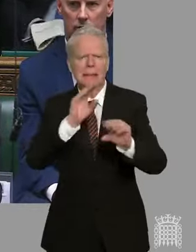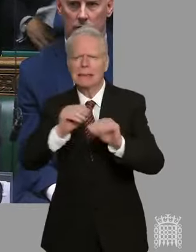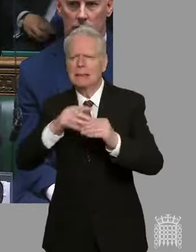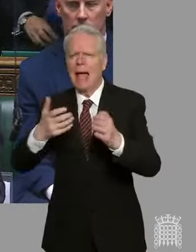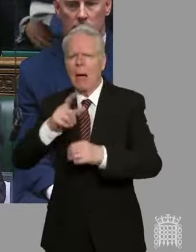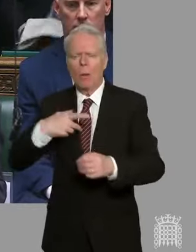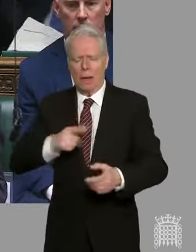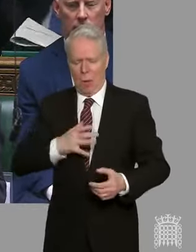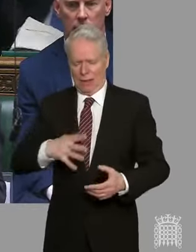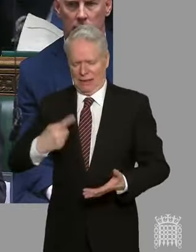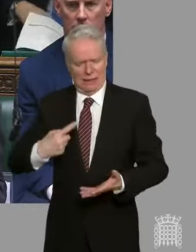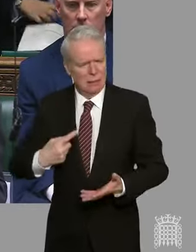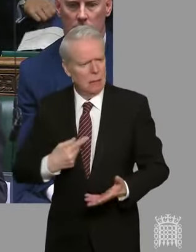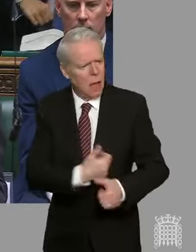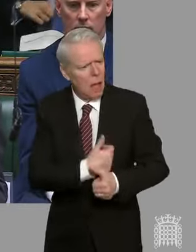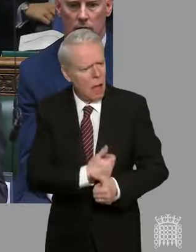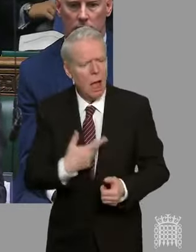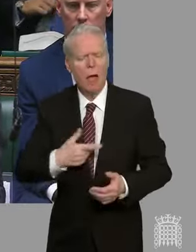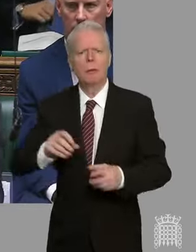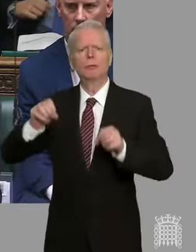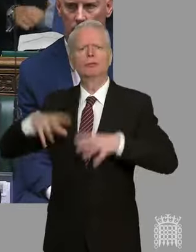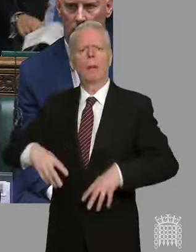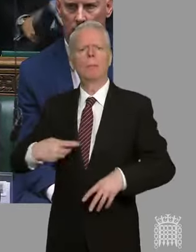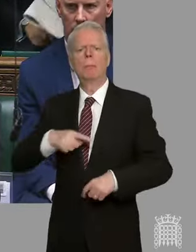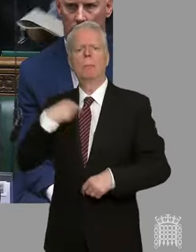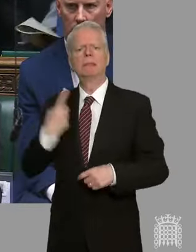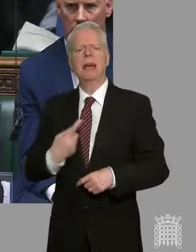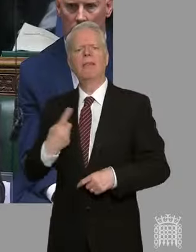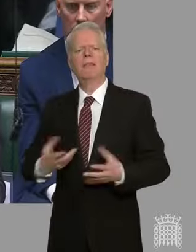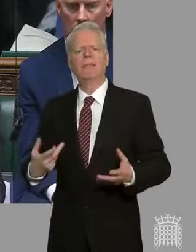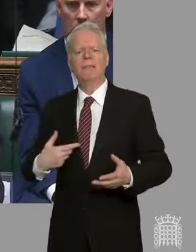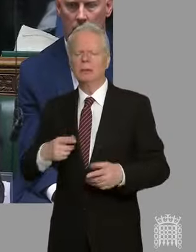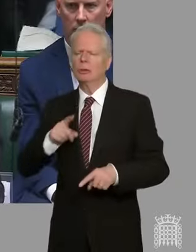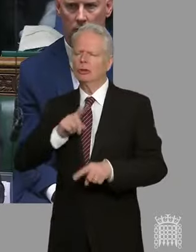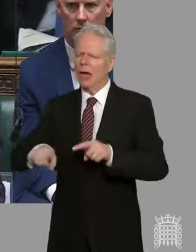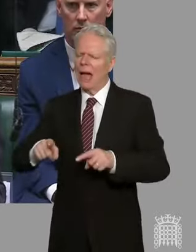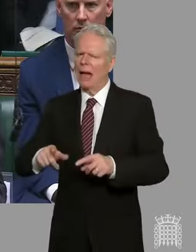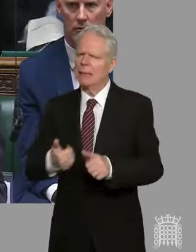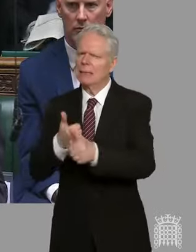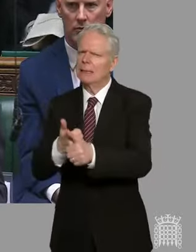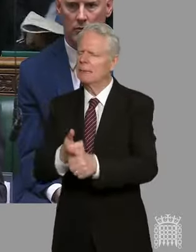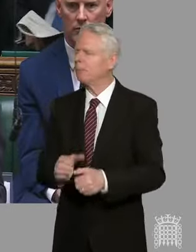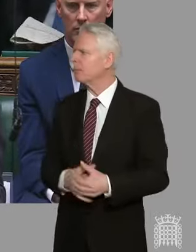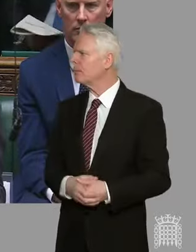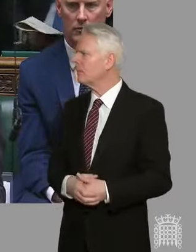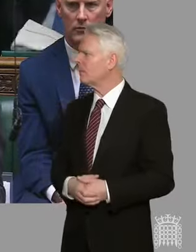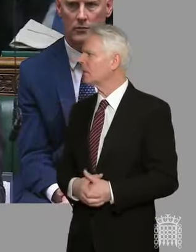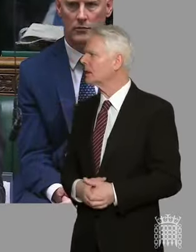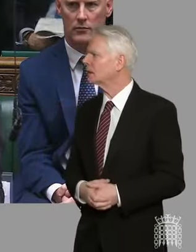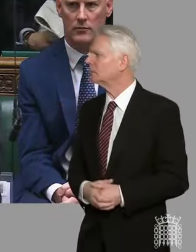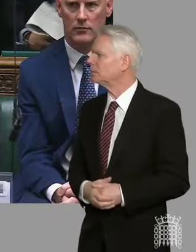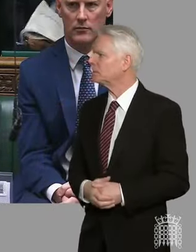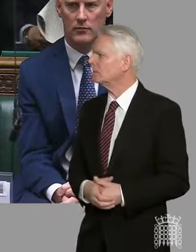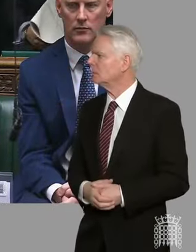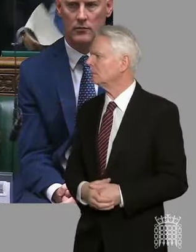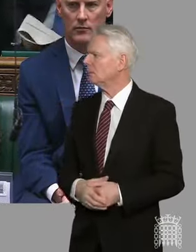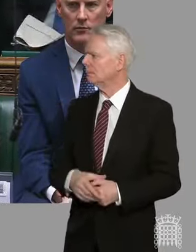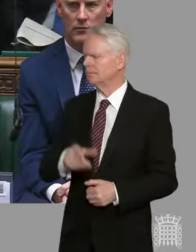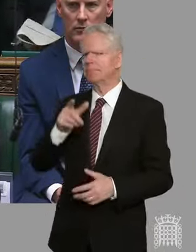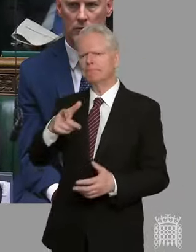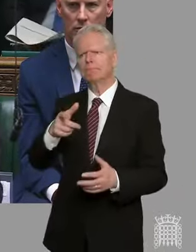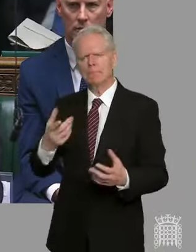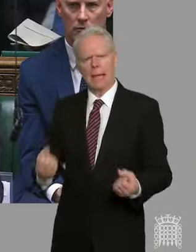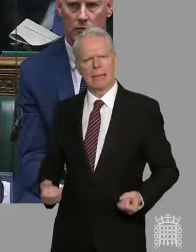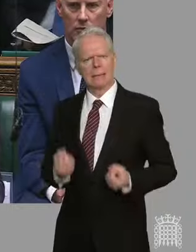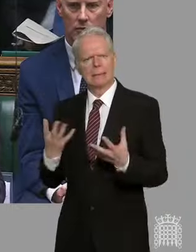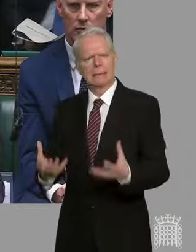for Ukraine and their democratically elected leader, President Zelensky. A wartime leader, like Winston Churchill, who also had